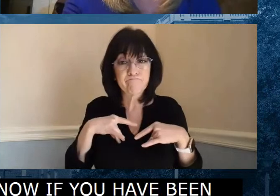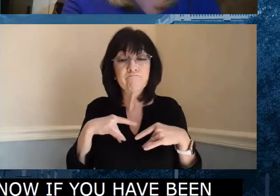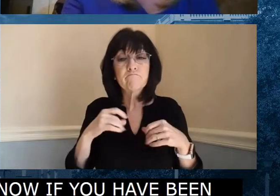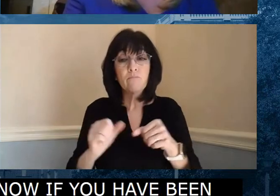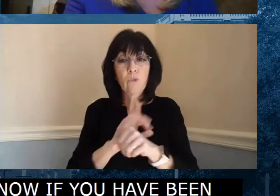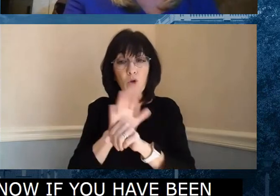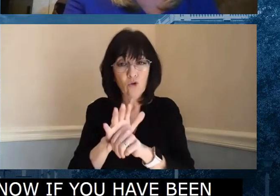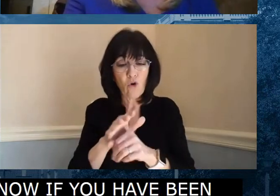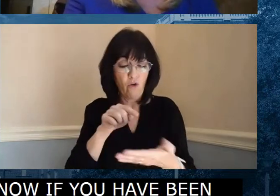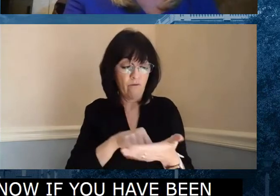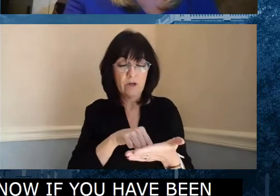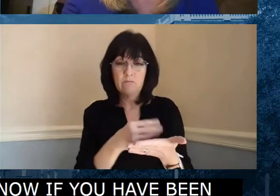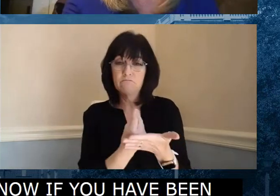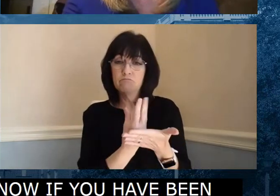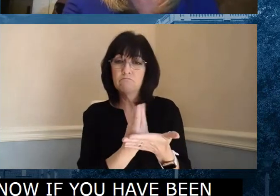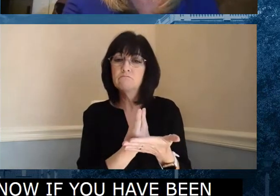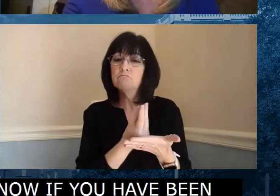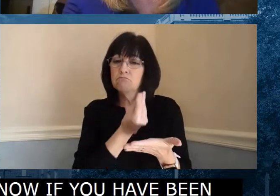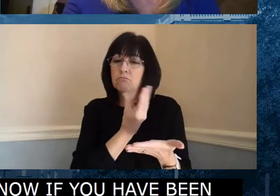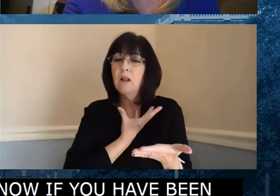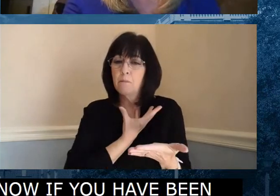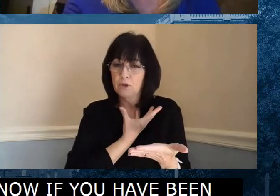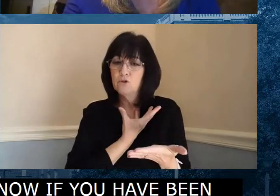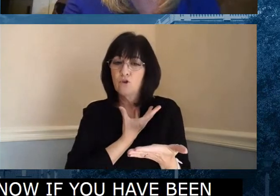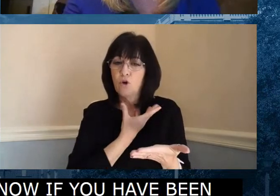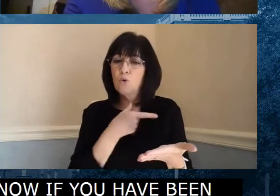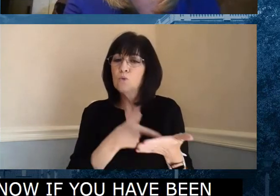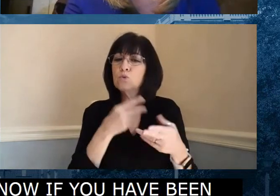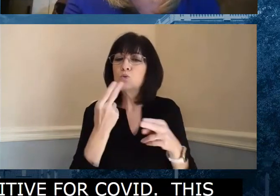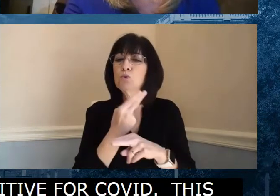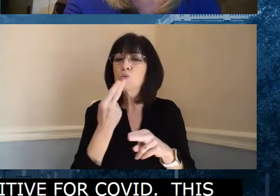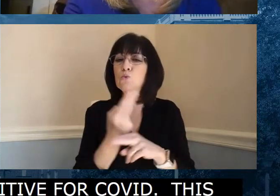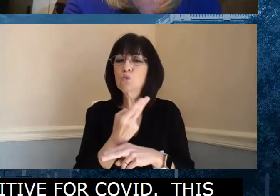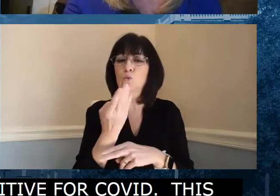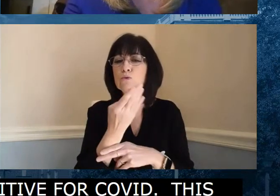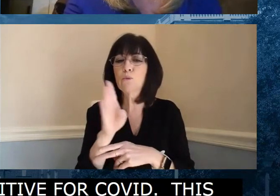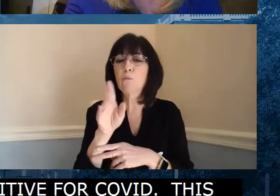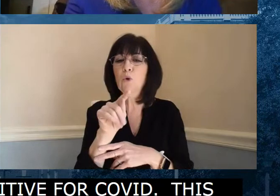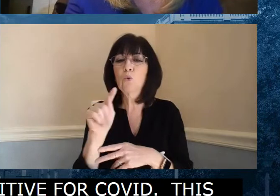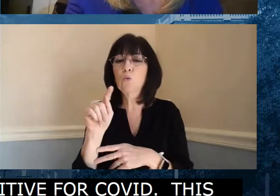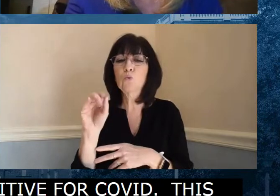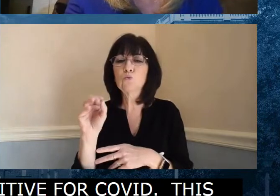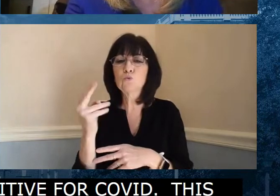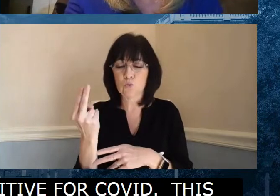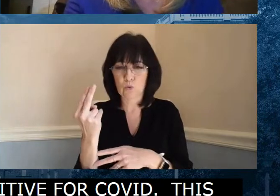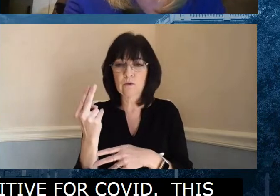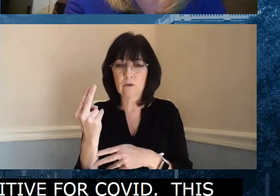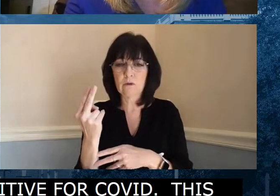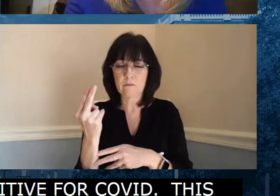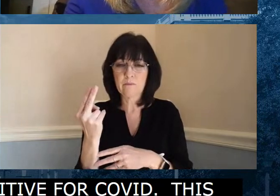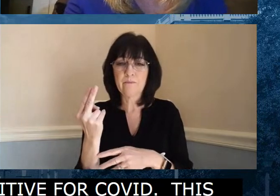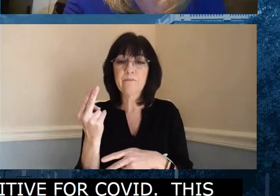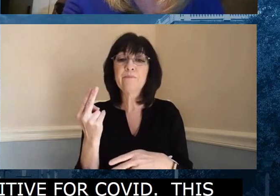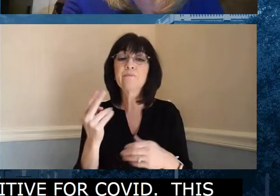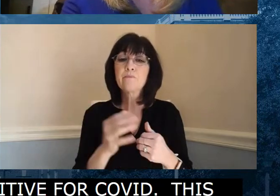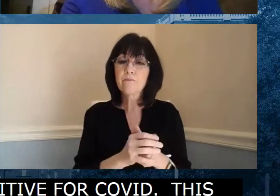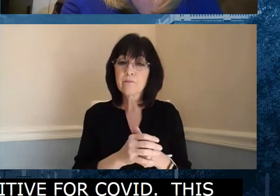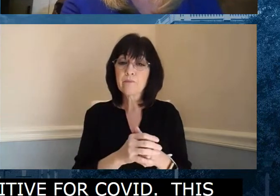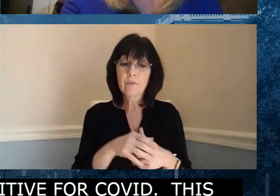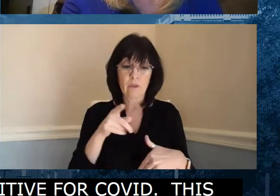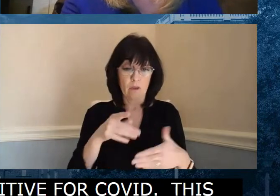uses Bluetooth. So you've been in close enough contact with someone who later tested positive and